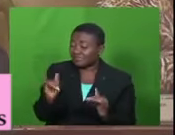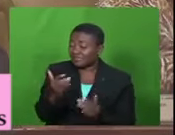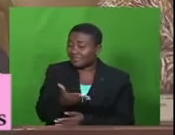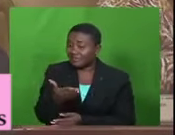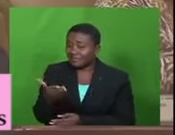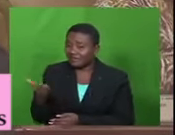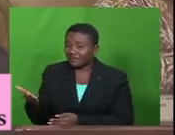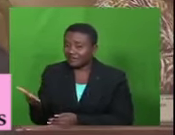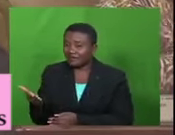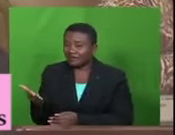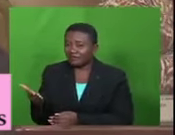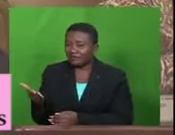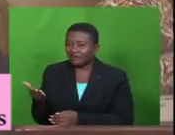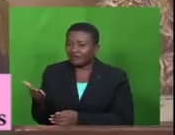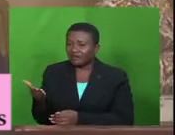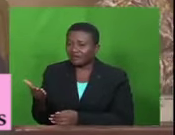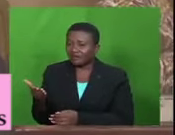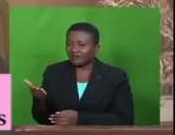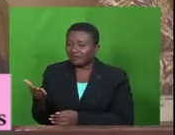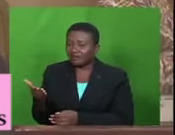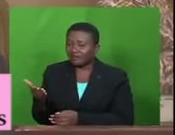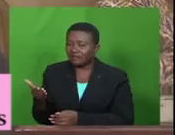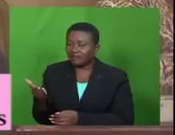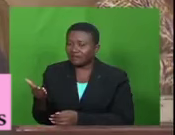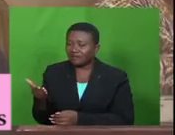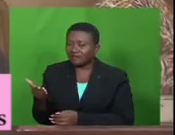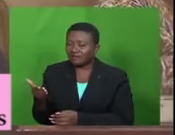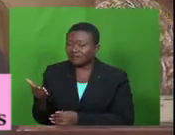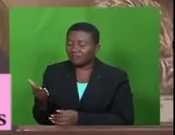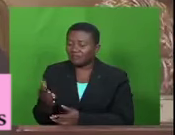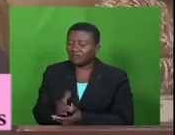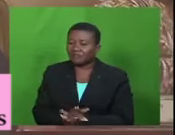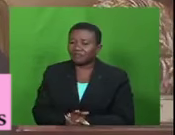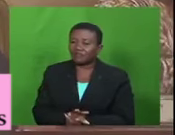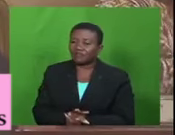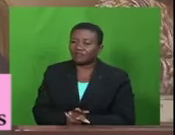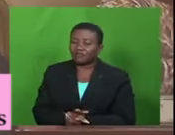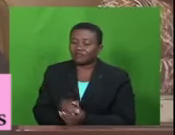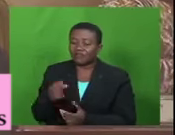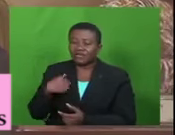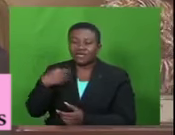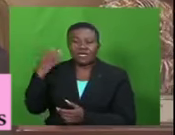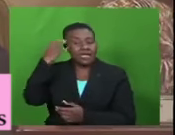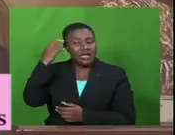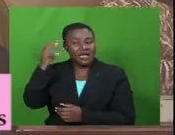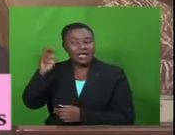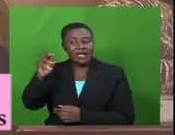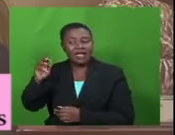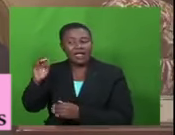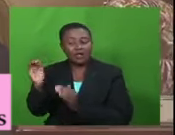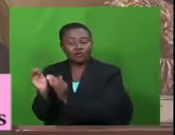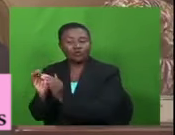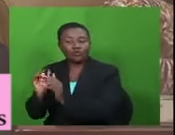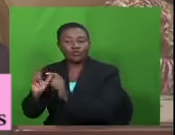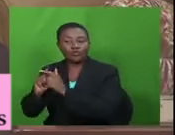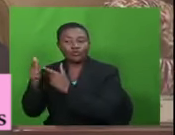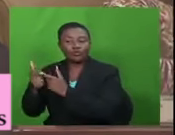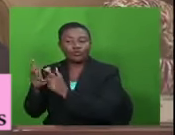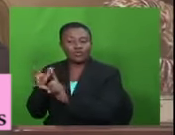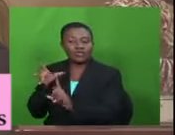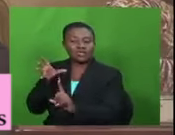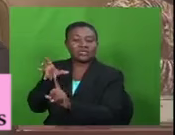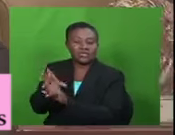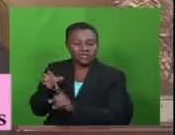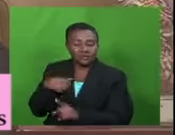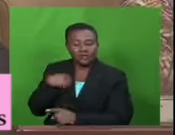was met with howls and gasps of incredulity from the minority benches. And so I thought it appropriate